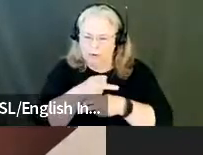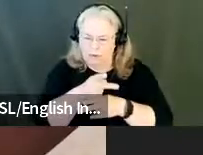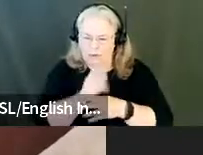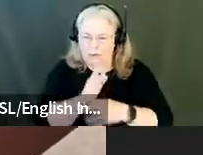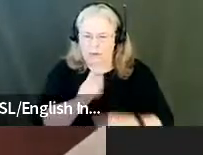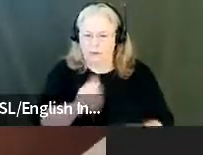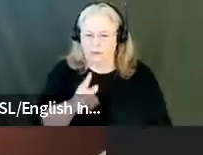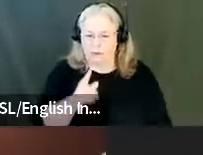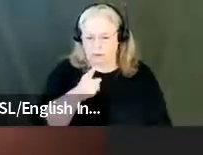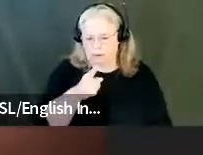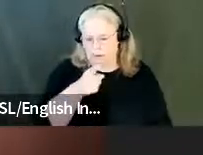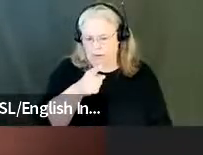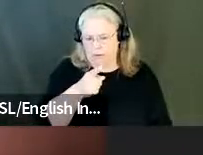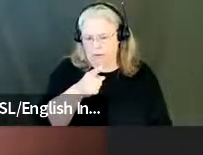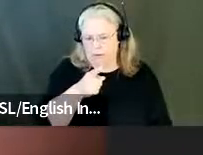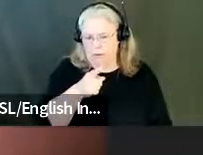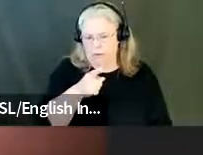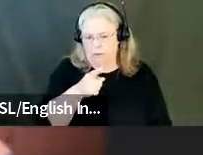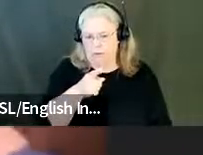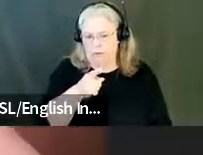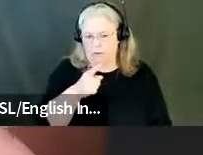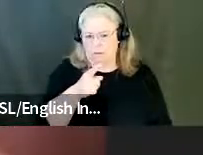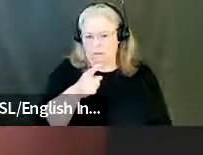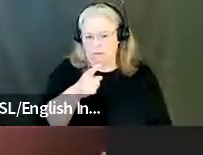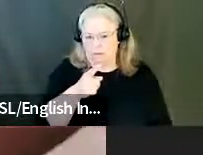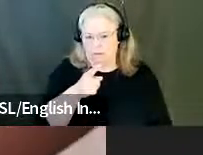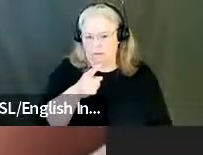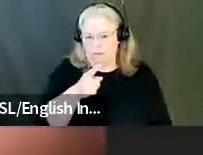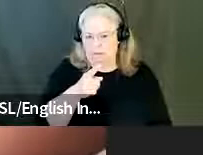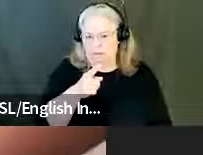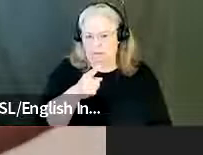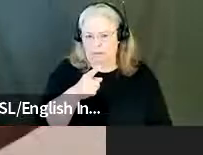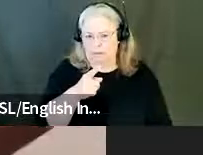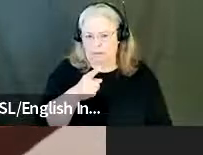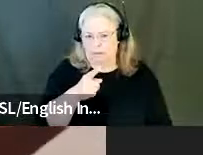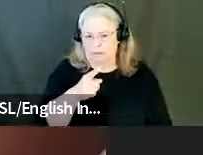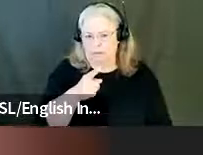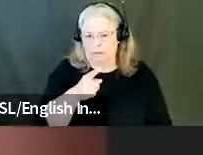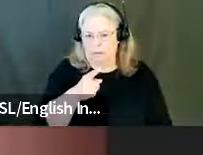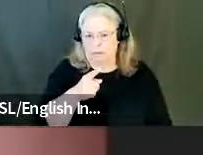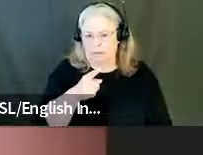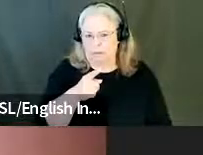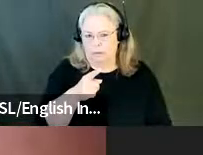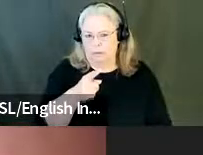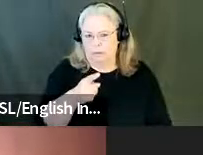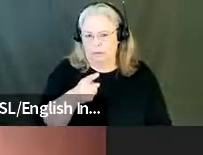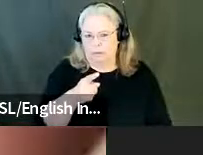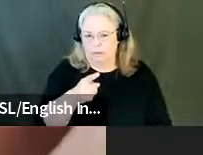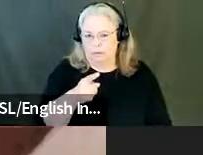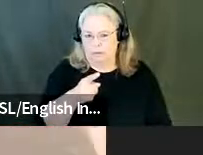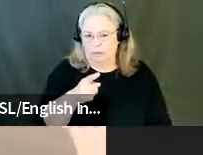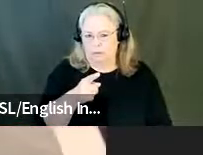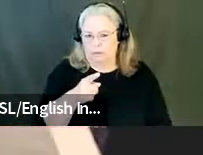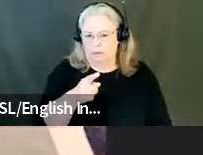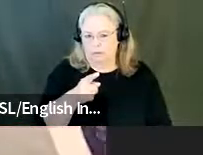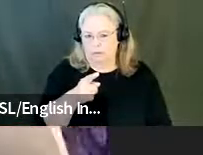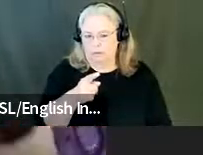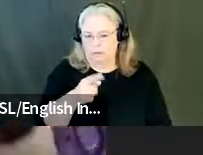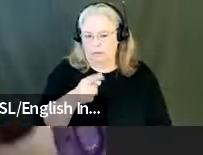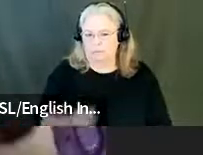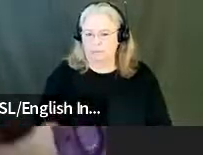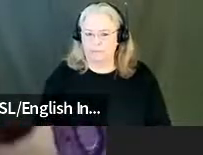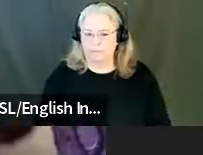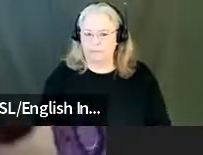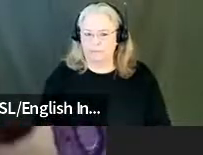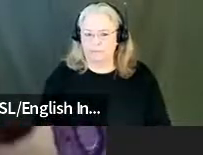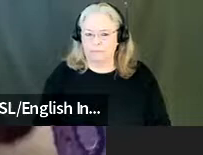All right, now look, I'm going backwards, back against my wrist. And then over.